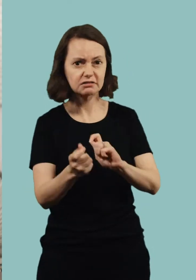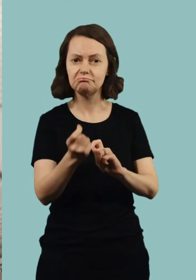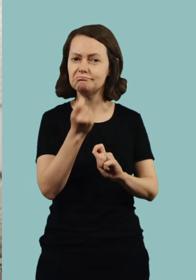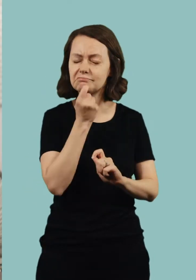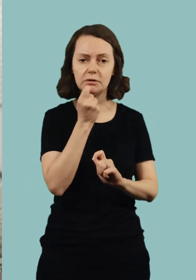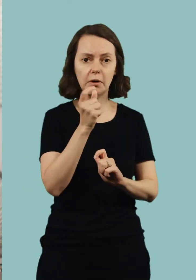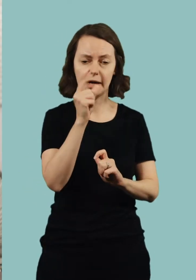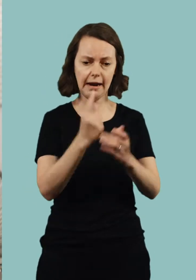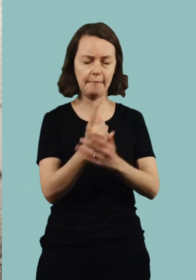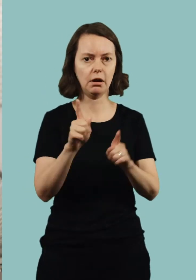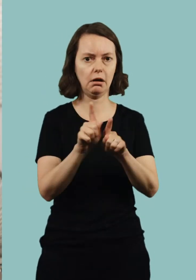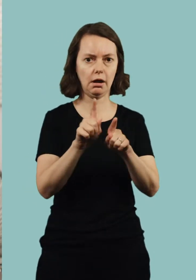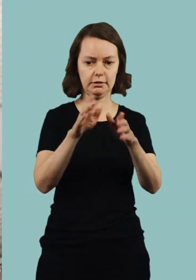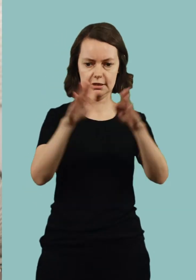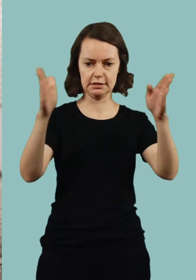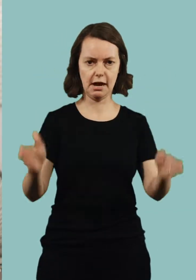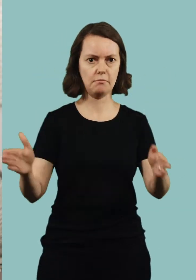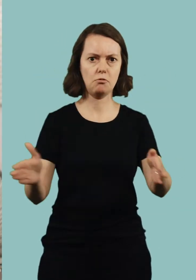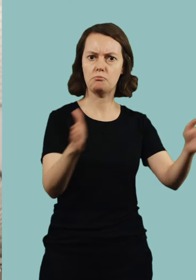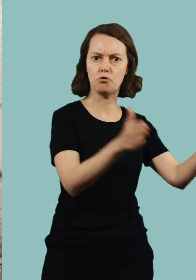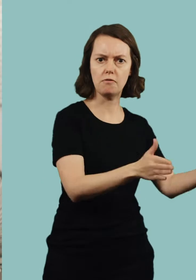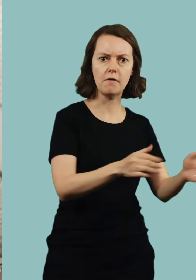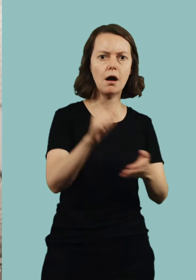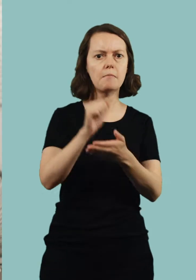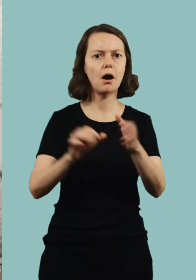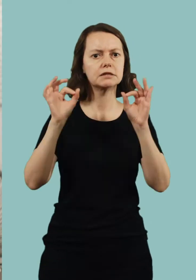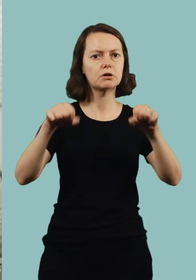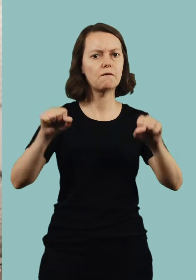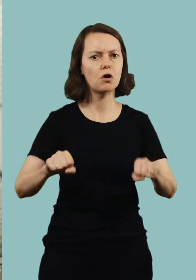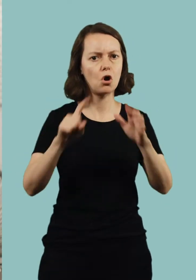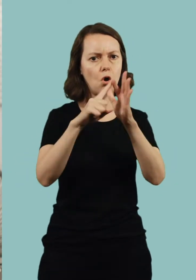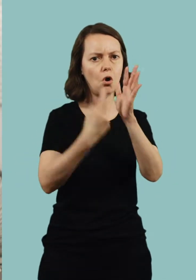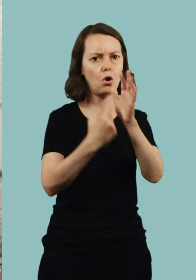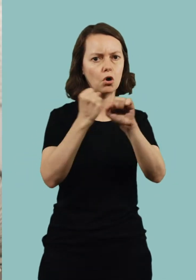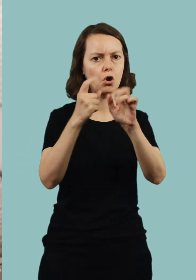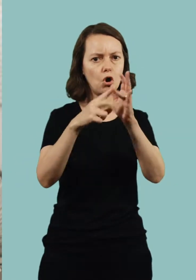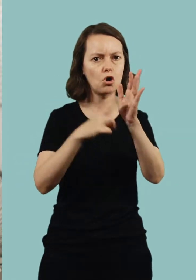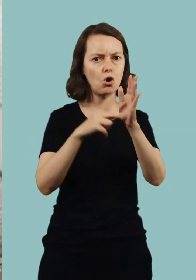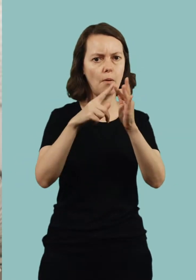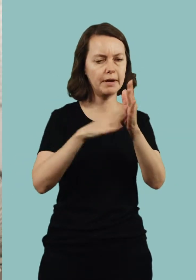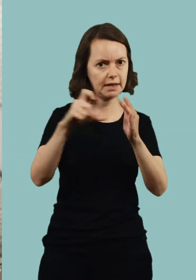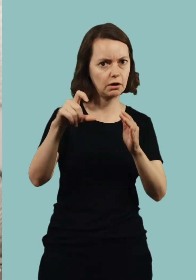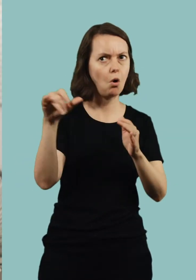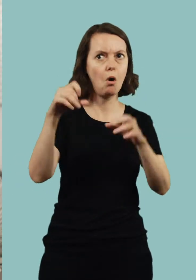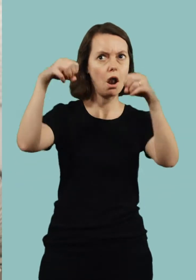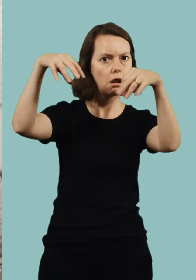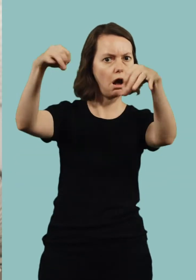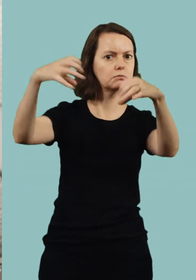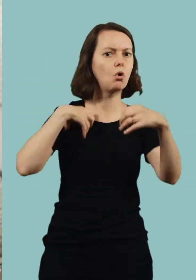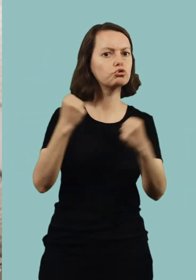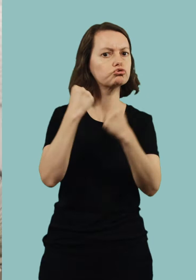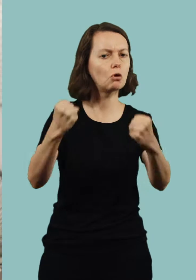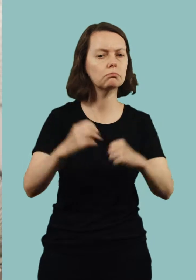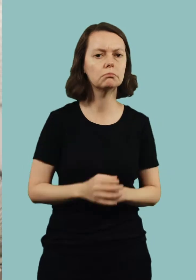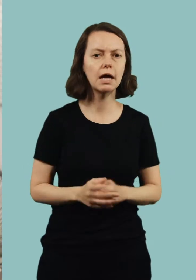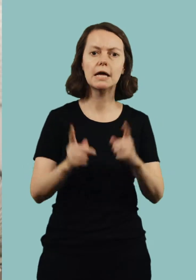minor, things like moving desks, purchasing ergonomic furniture or installing brighter lighting. Very